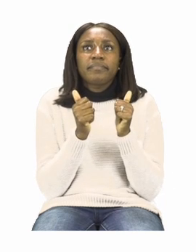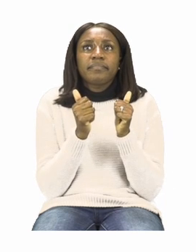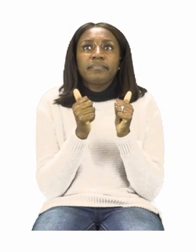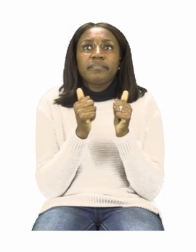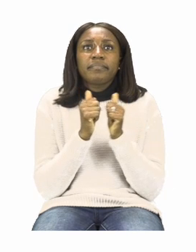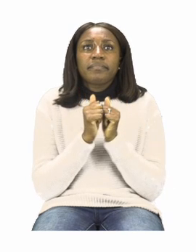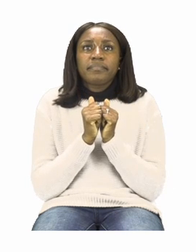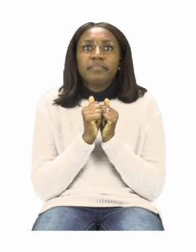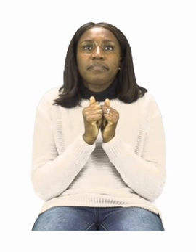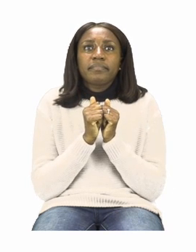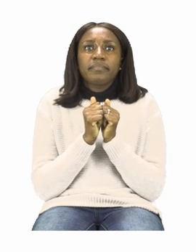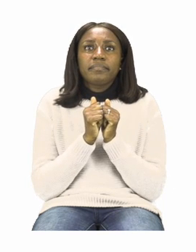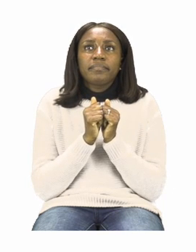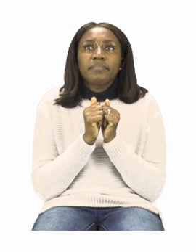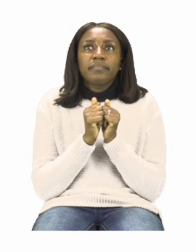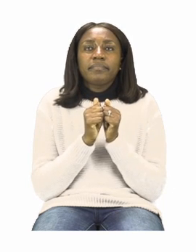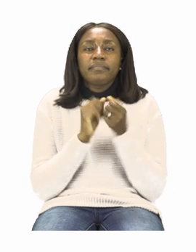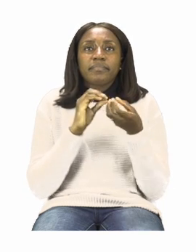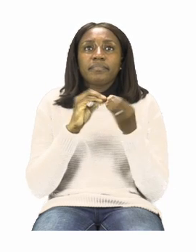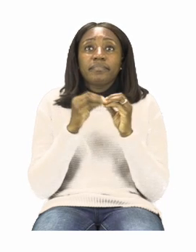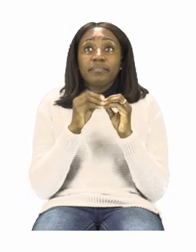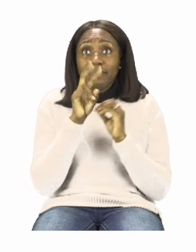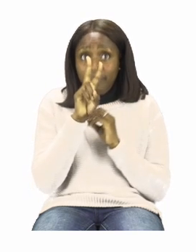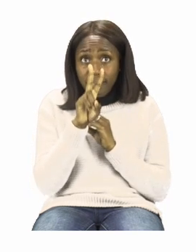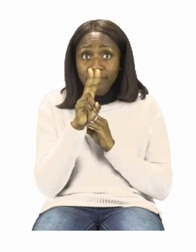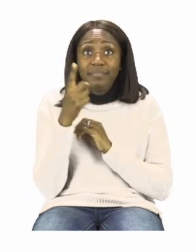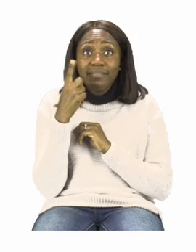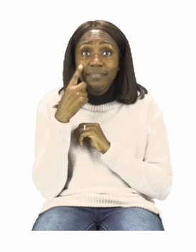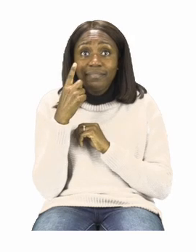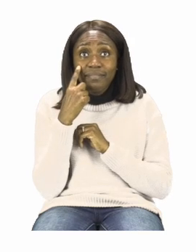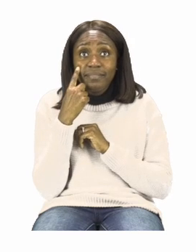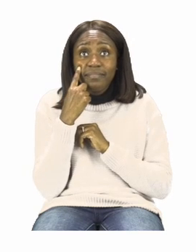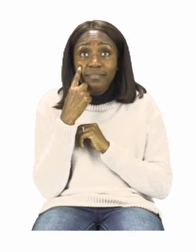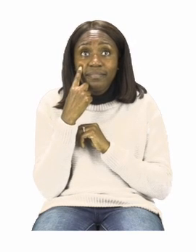see picture number 2?